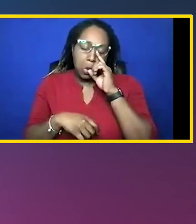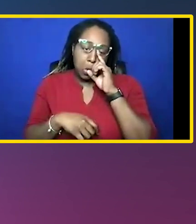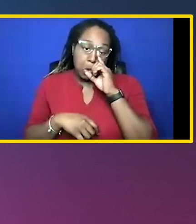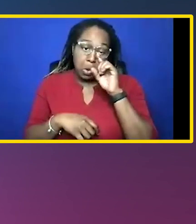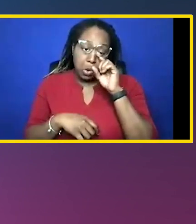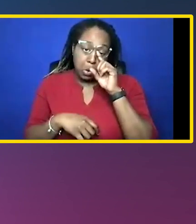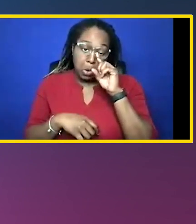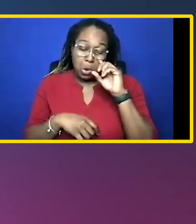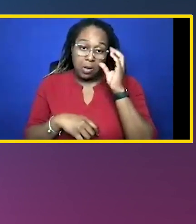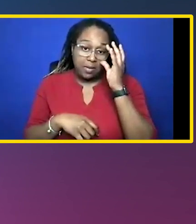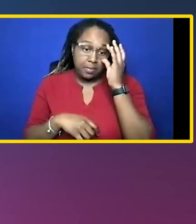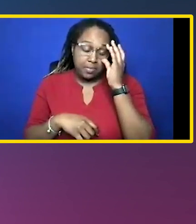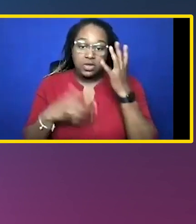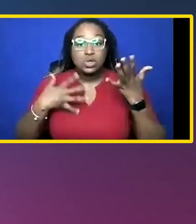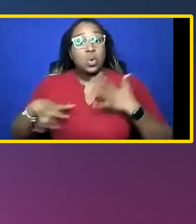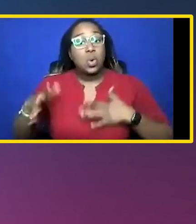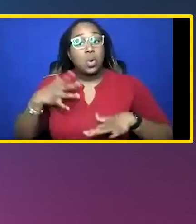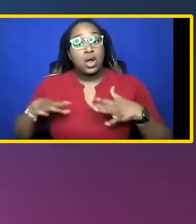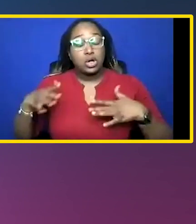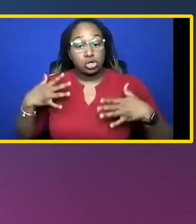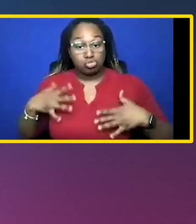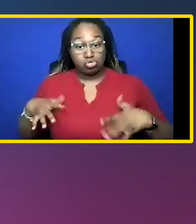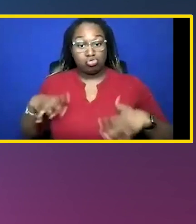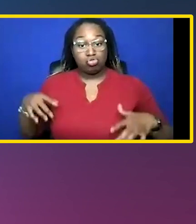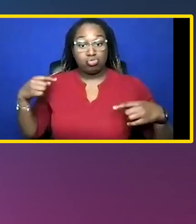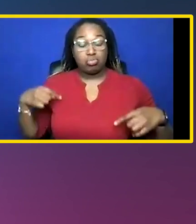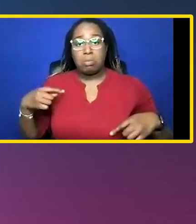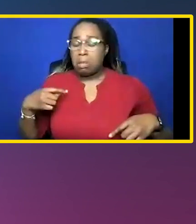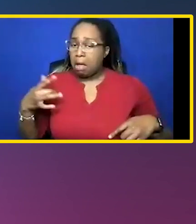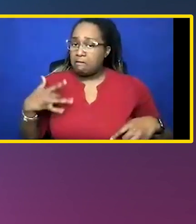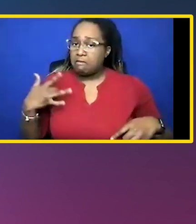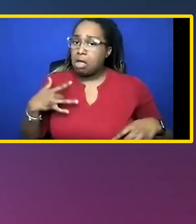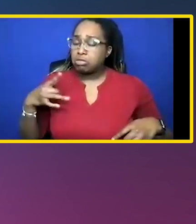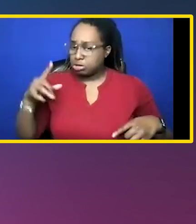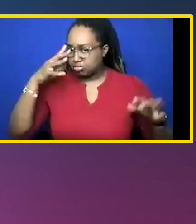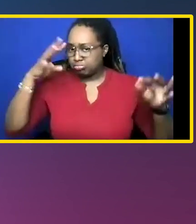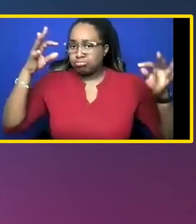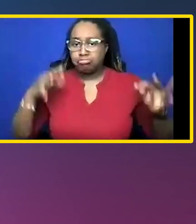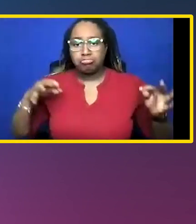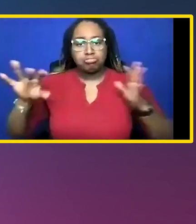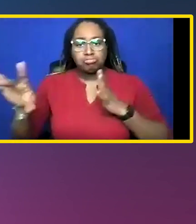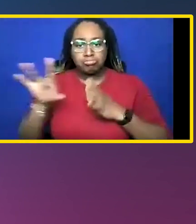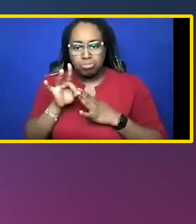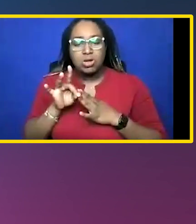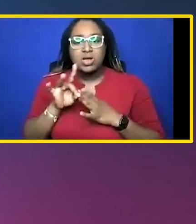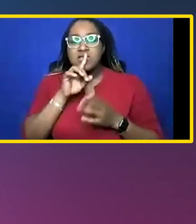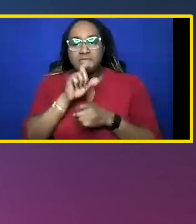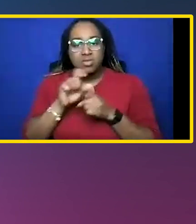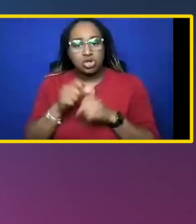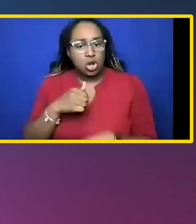He was wearing a shirt that I felt clear he had chosen to make sure that I